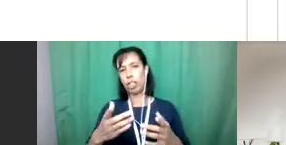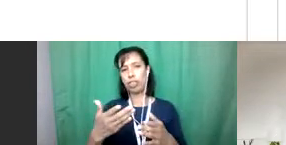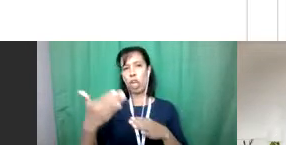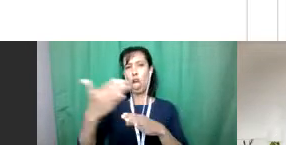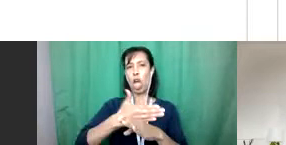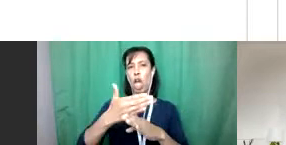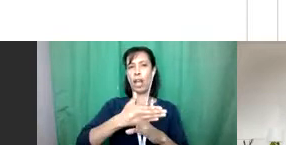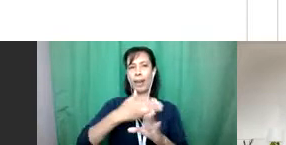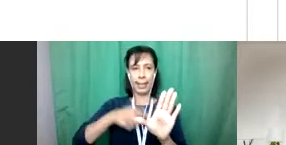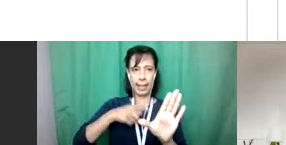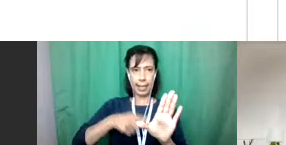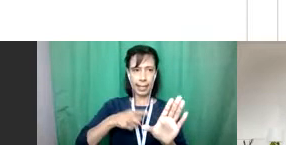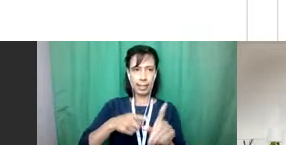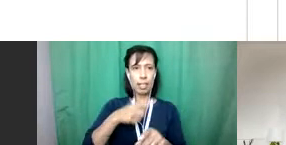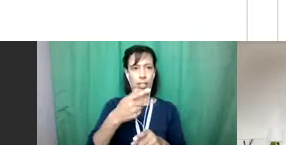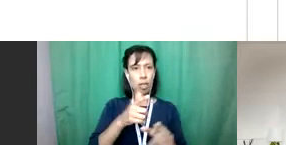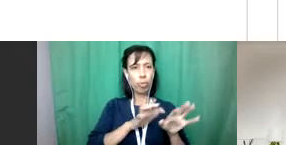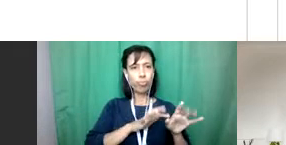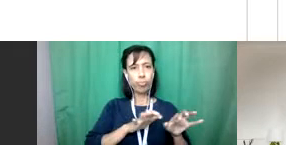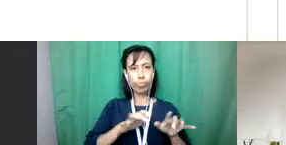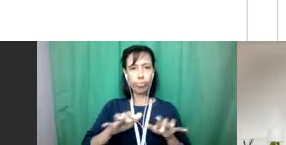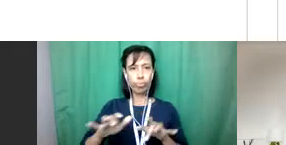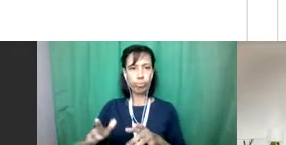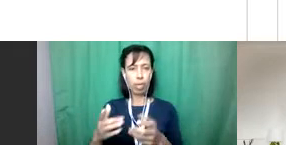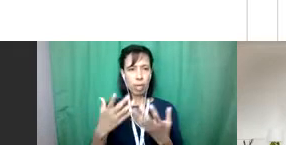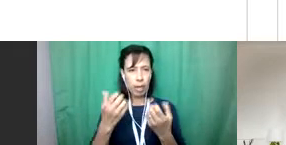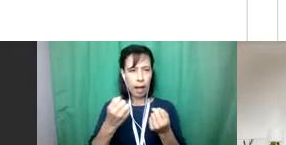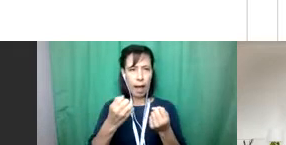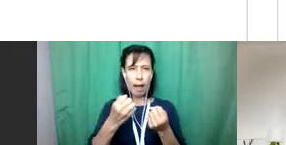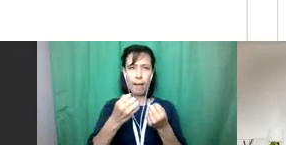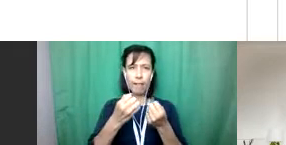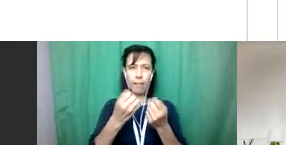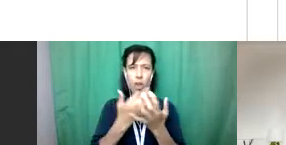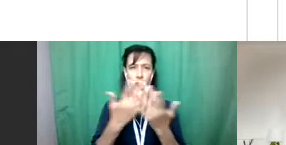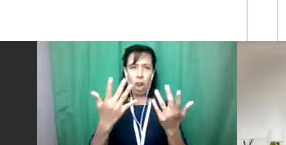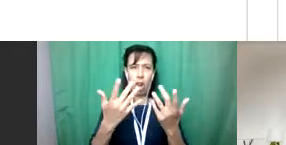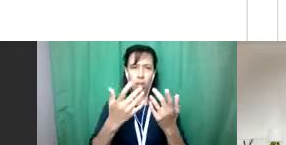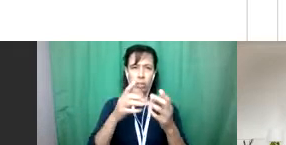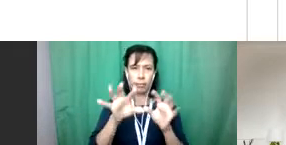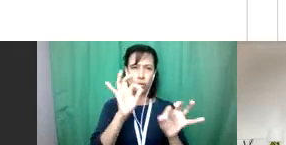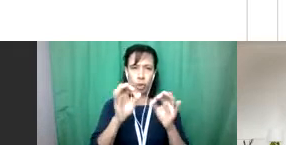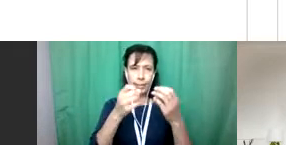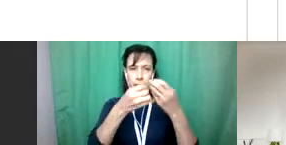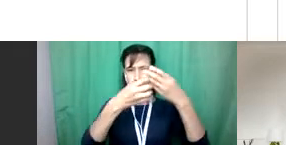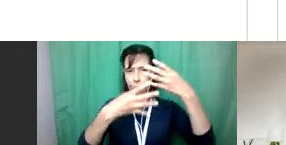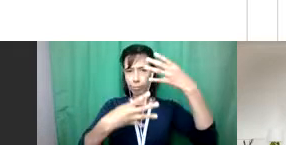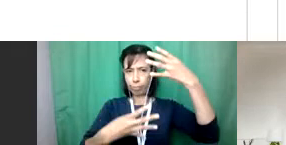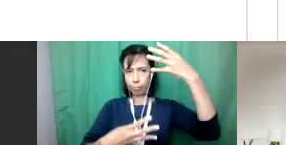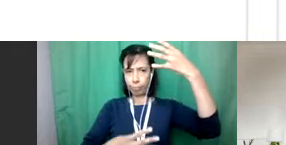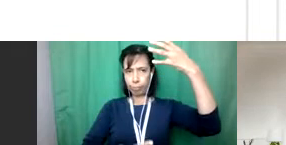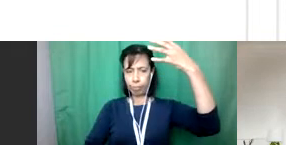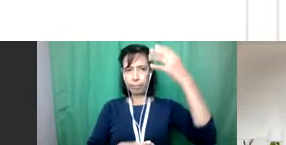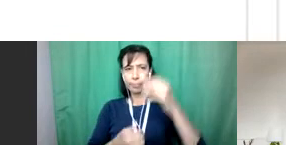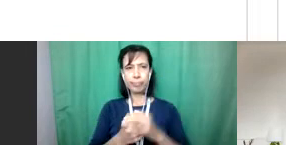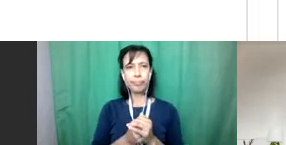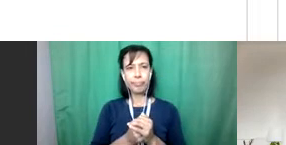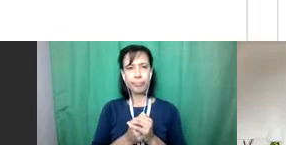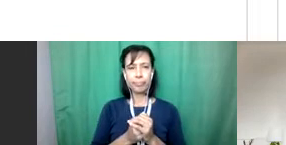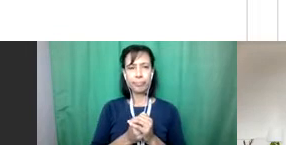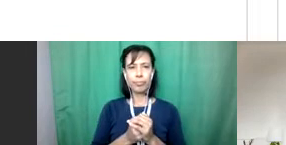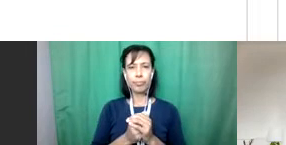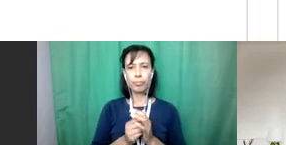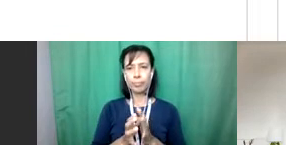see as soon as you type into it, you get lots of choices here. It sort of helps you fill in things. So I'm going to just go for early years. There we go. That's not doing